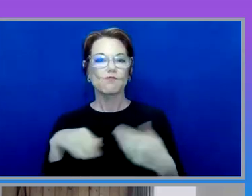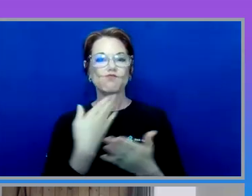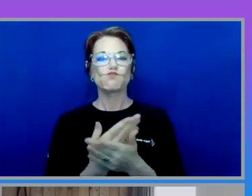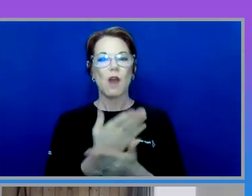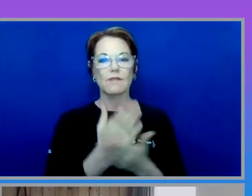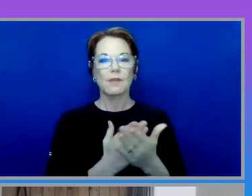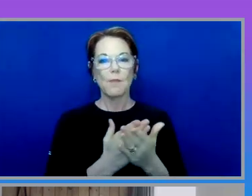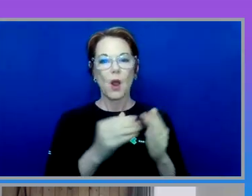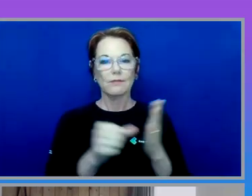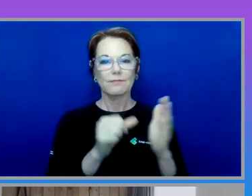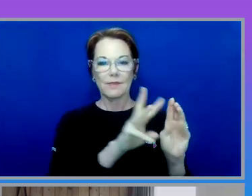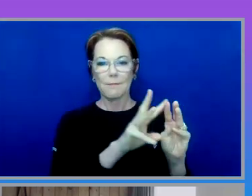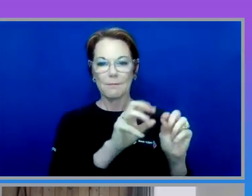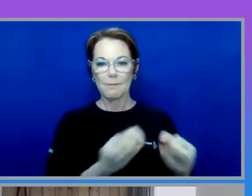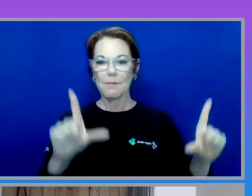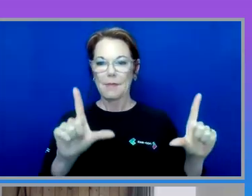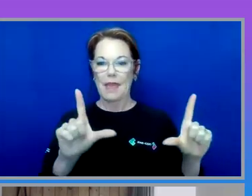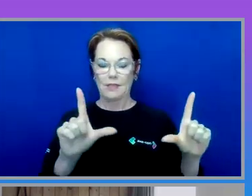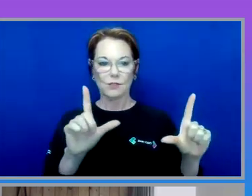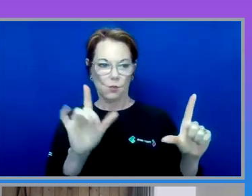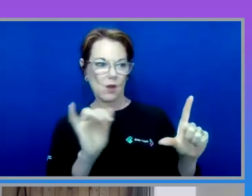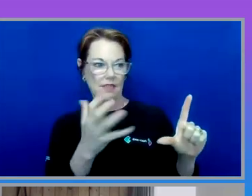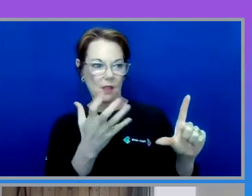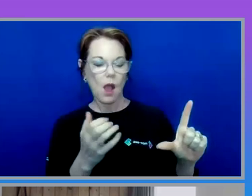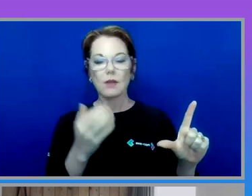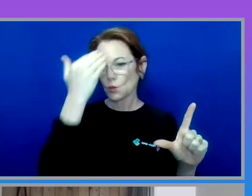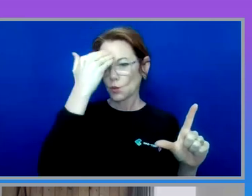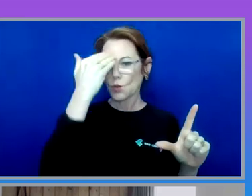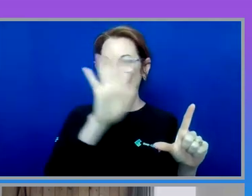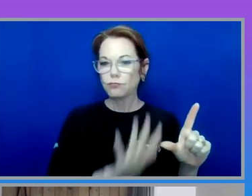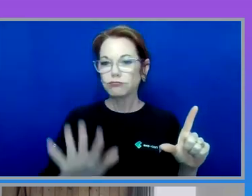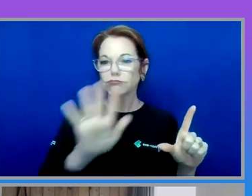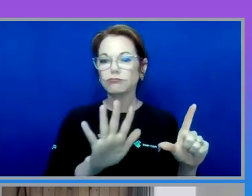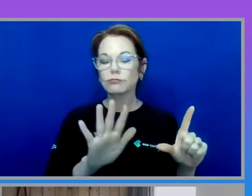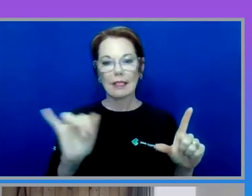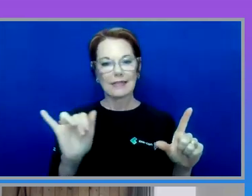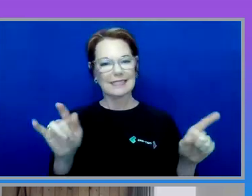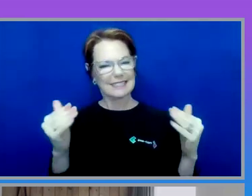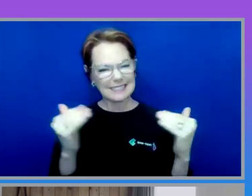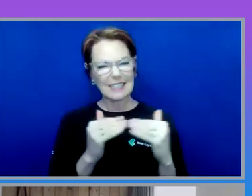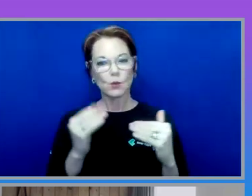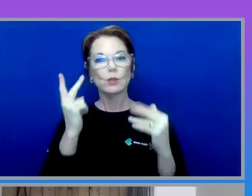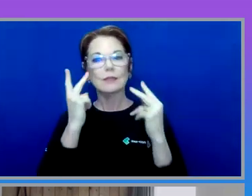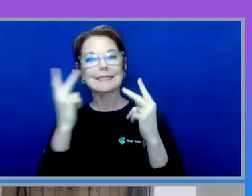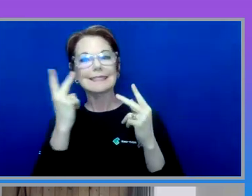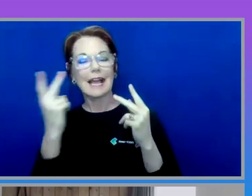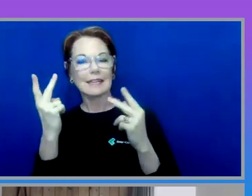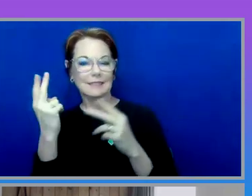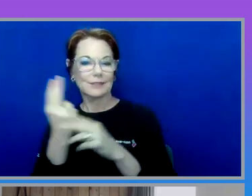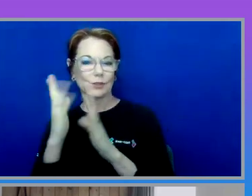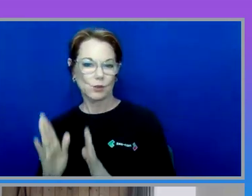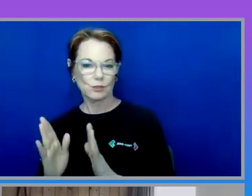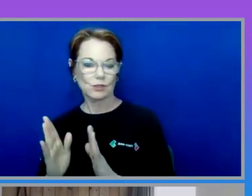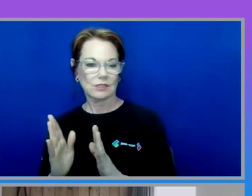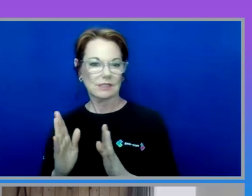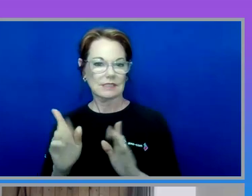idea of what the different sections of the page are, like sighted users can do, all at once,